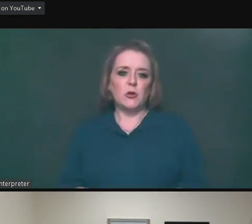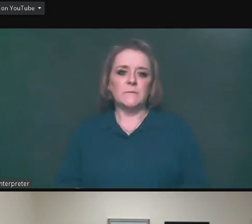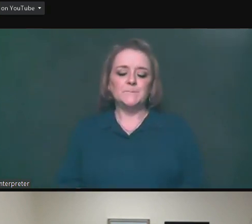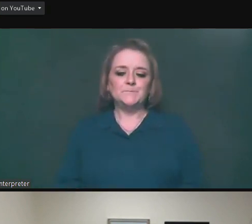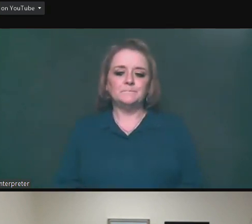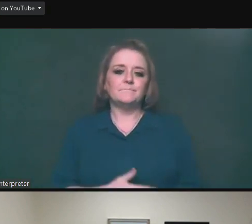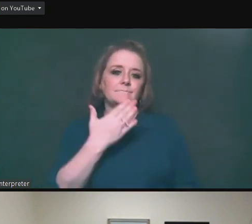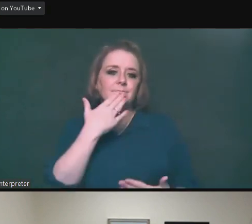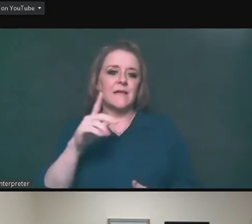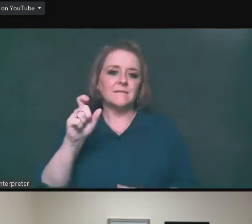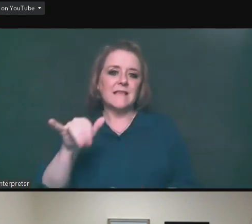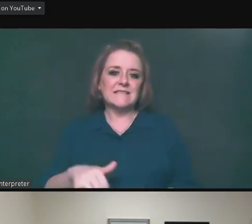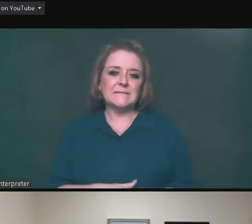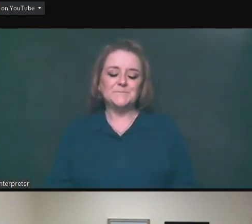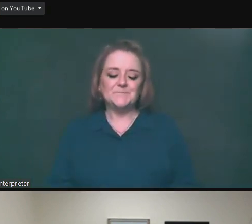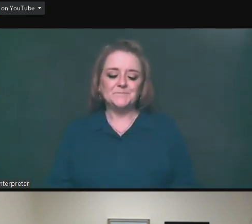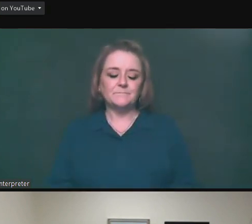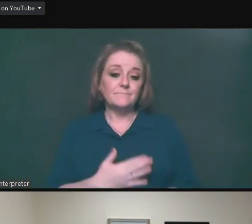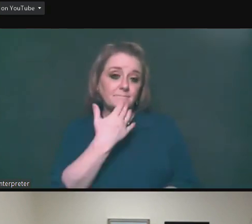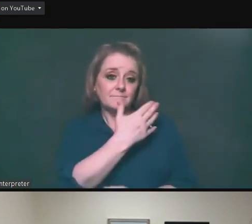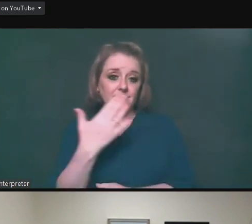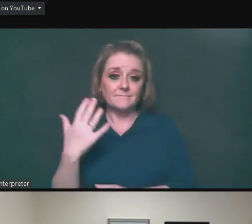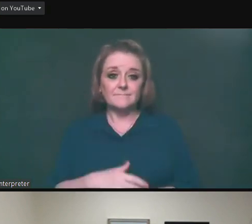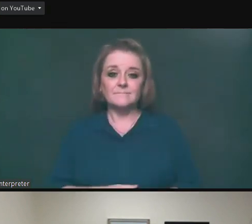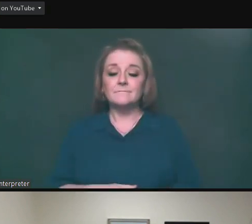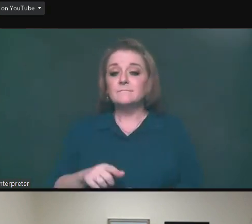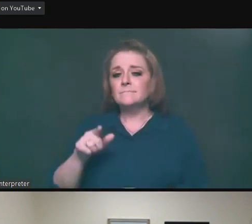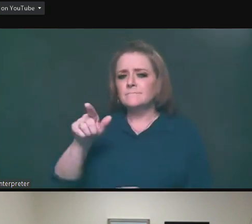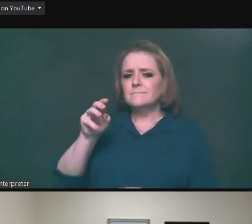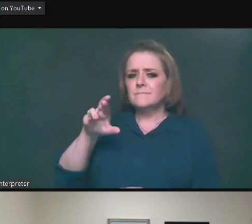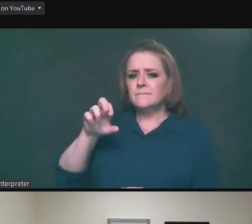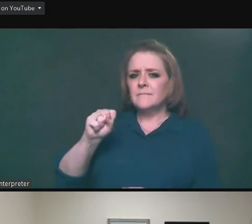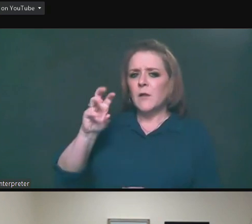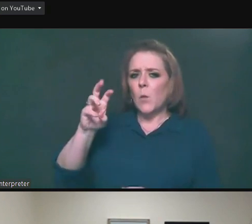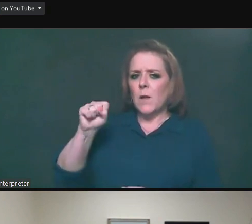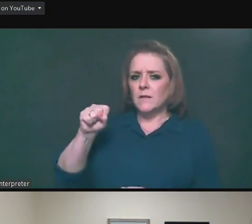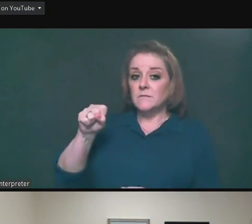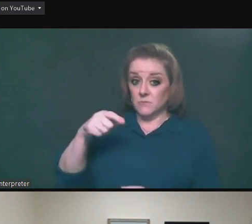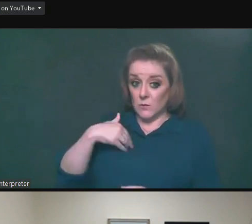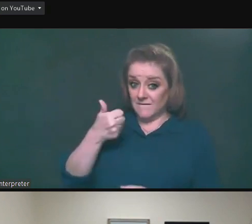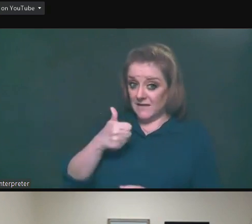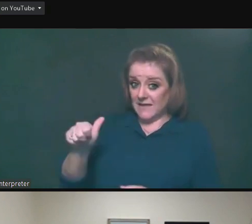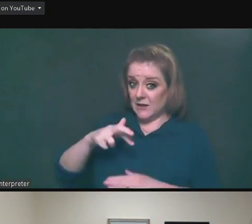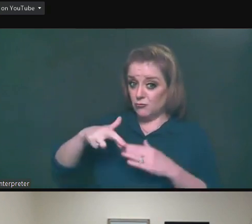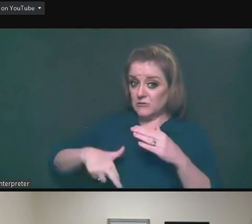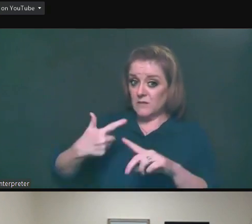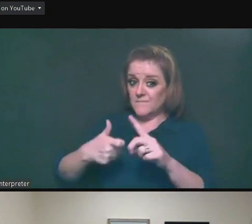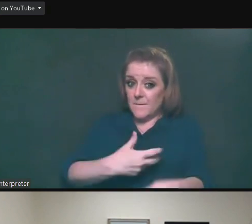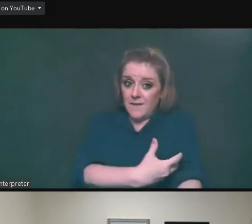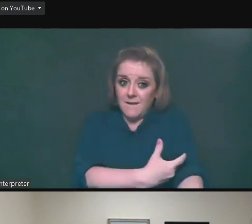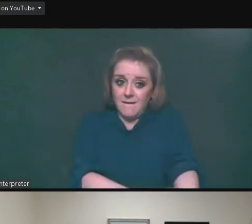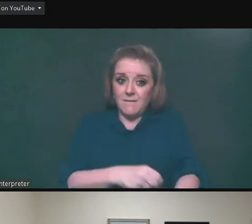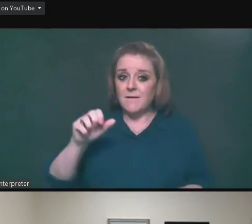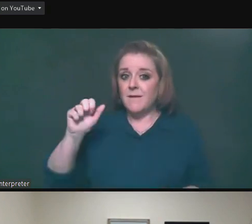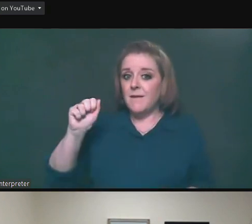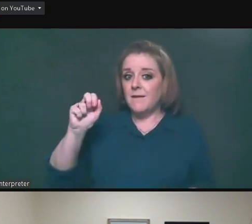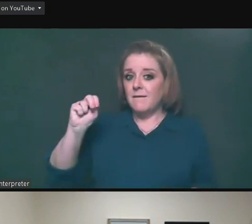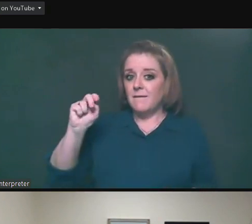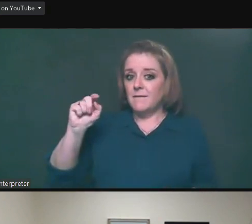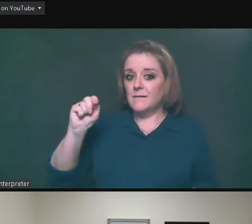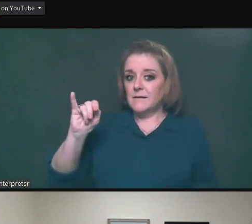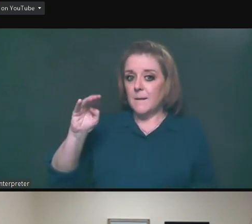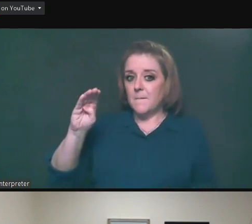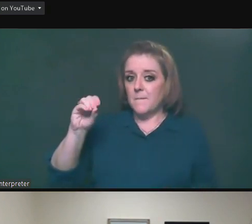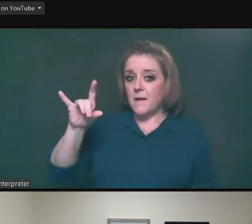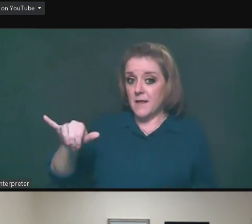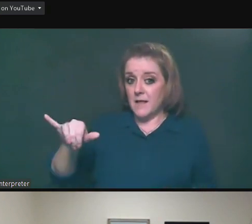Thanks, Lacey. Hey, everyone. Ms. Wells, have you gotten any results back from the antibody testing? And can you talk a bit about what